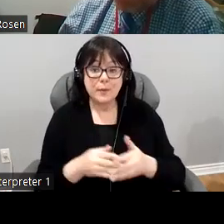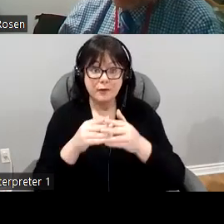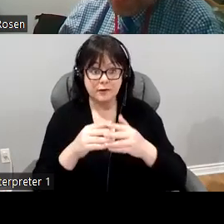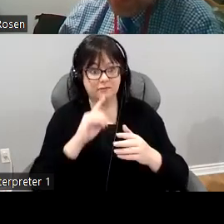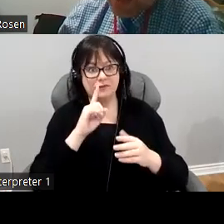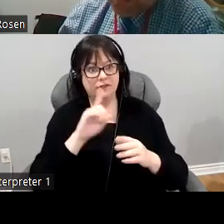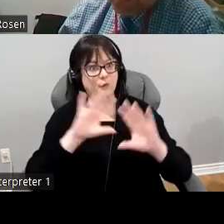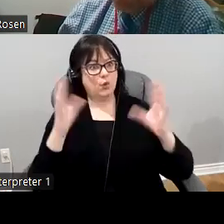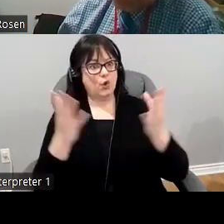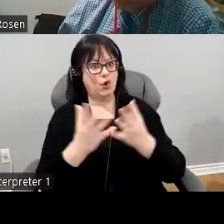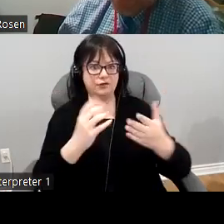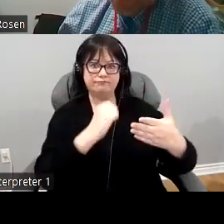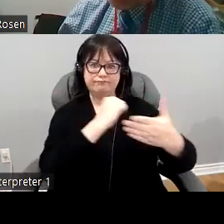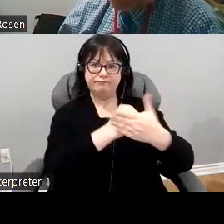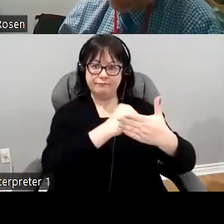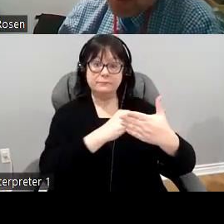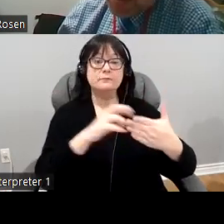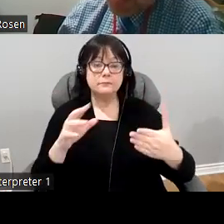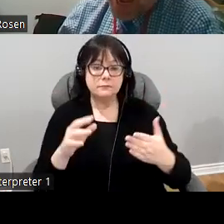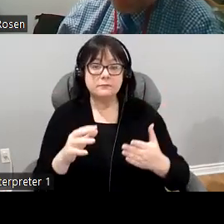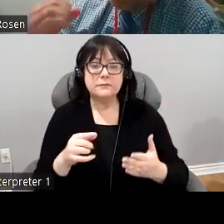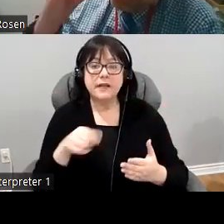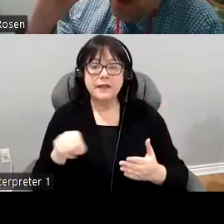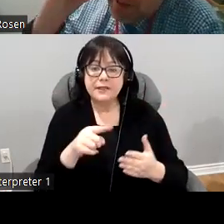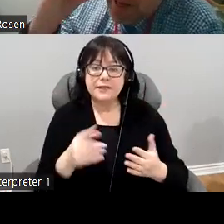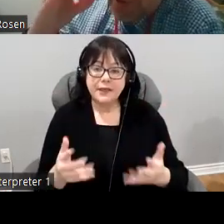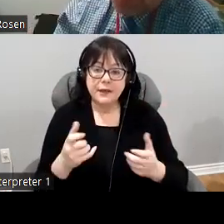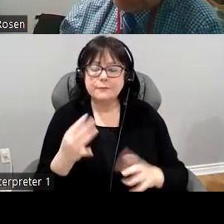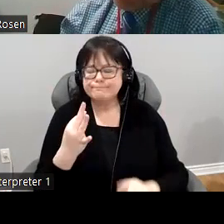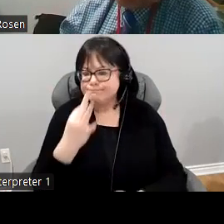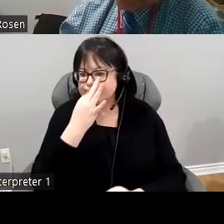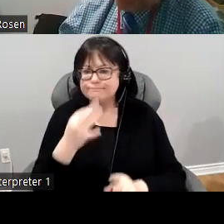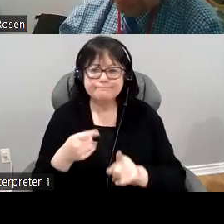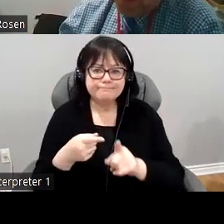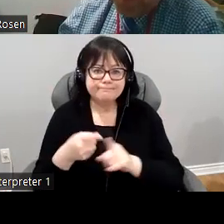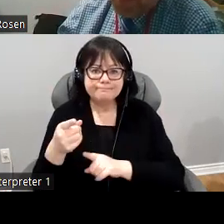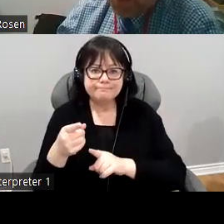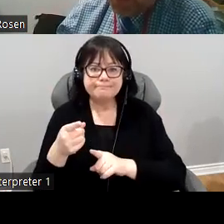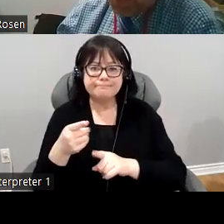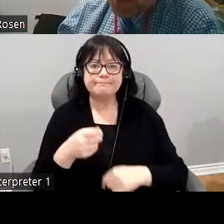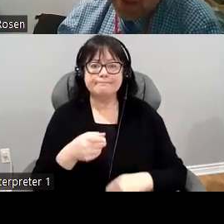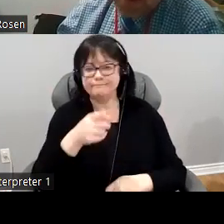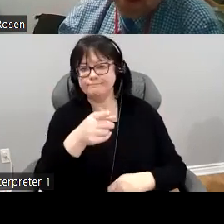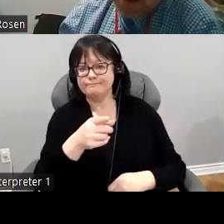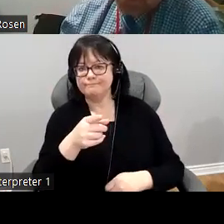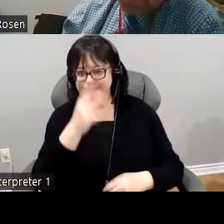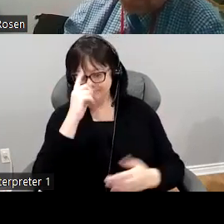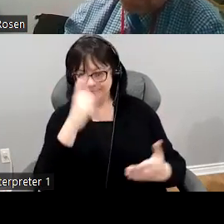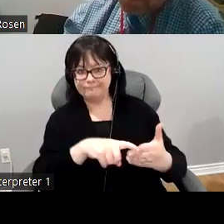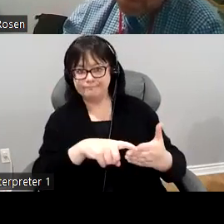on obtaining expertise and an accreditation seal of approval in